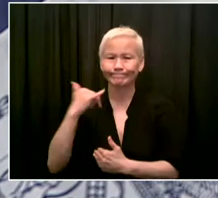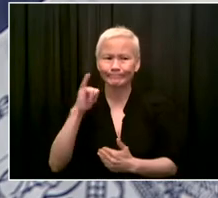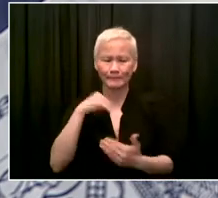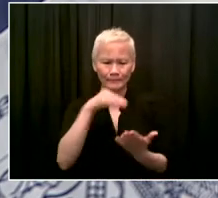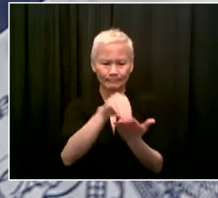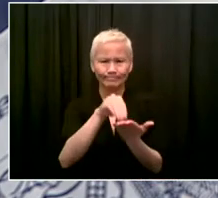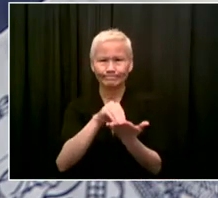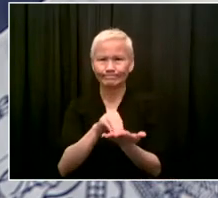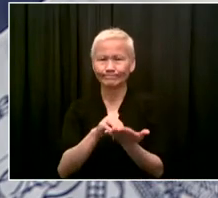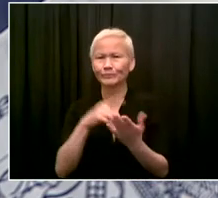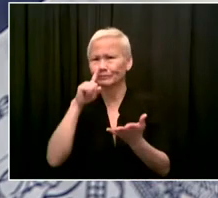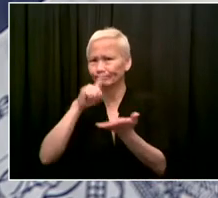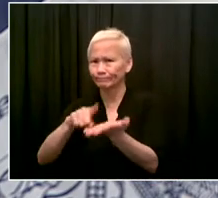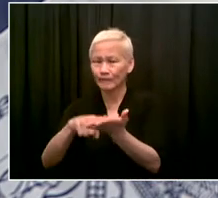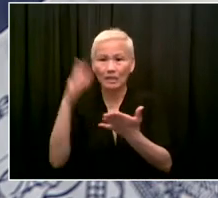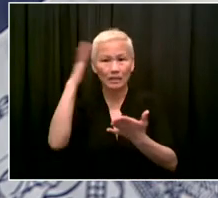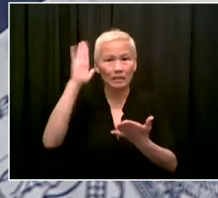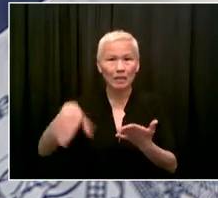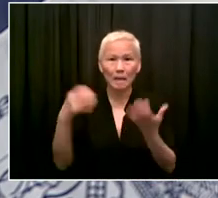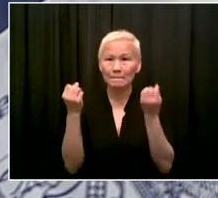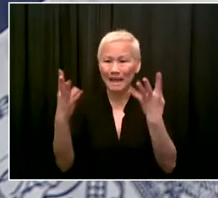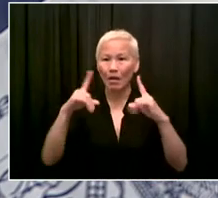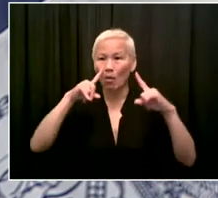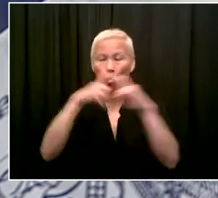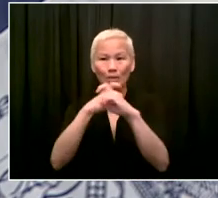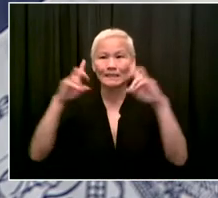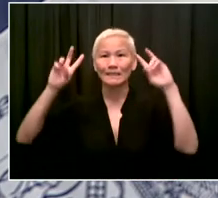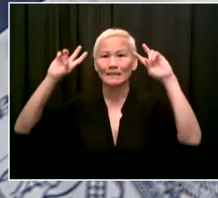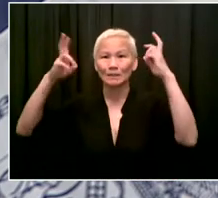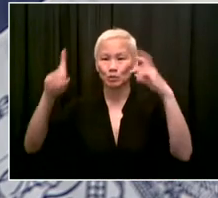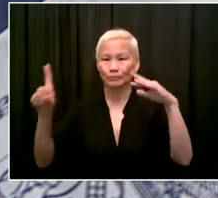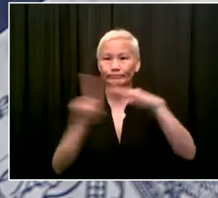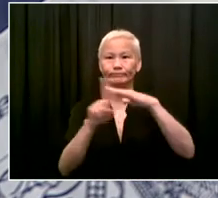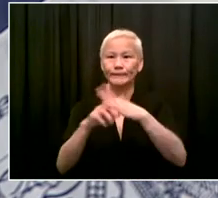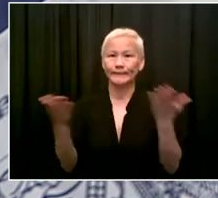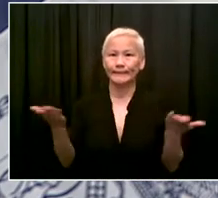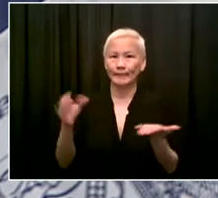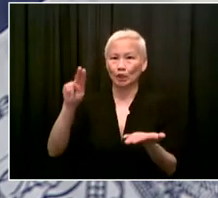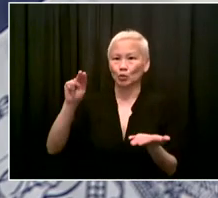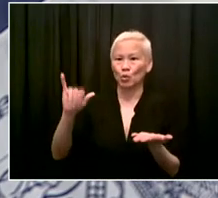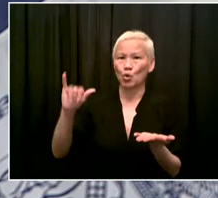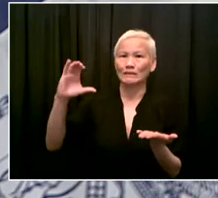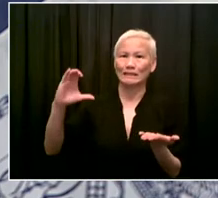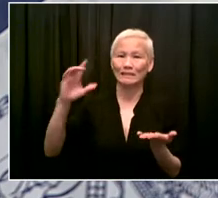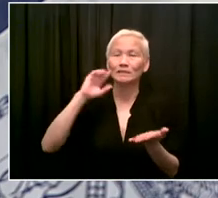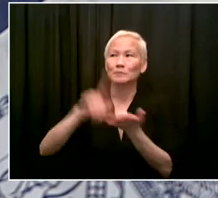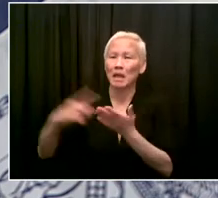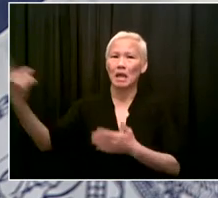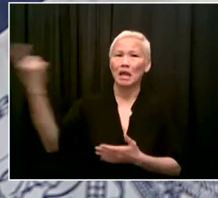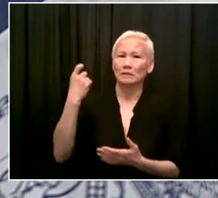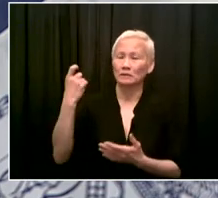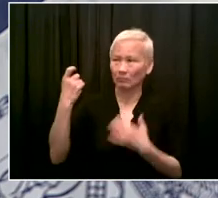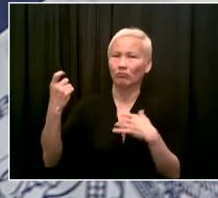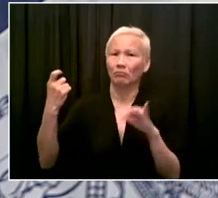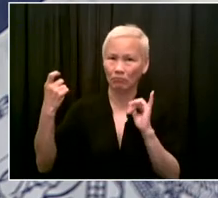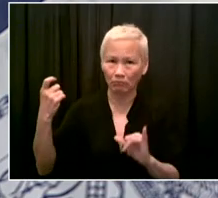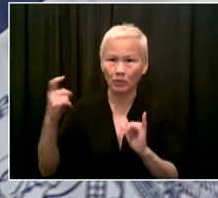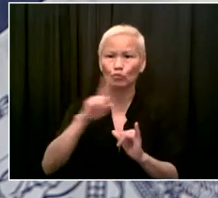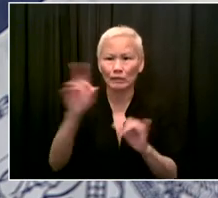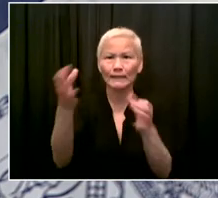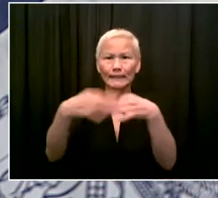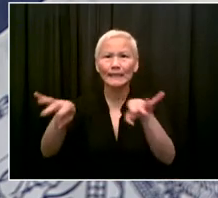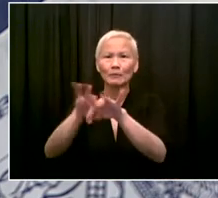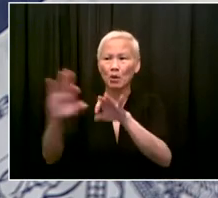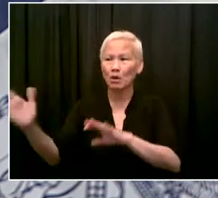something you guys need to focus on that helps us to do things better. So if we need to put more enforcement on the bridge to address that, that's a